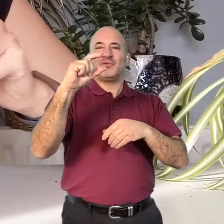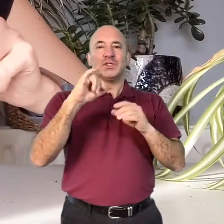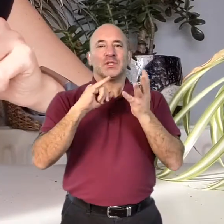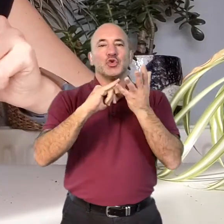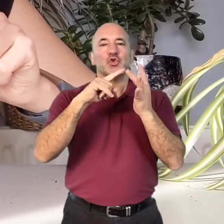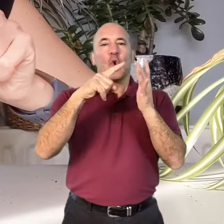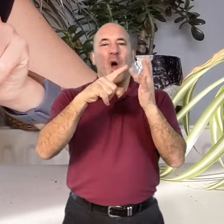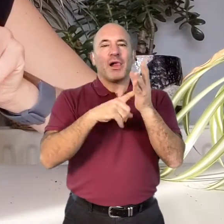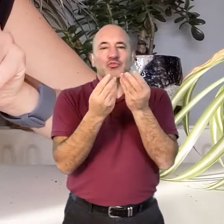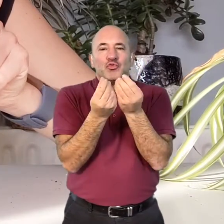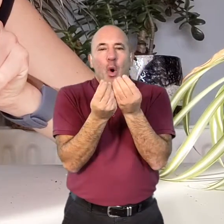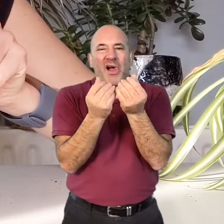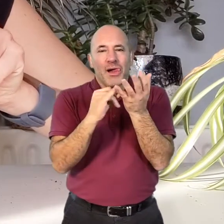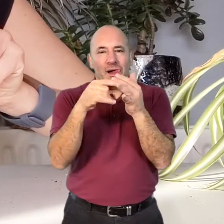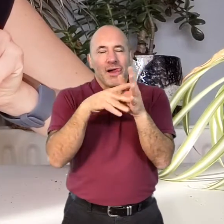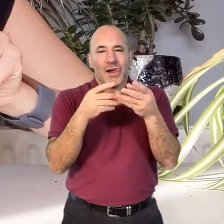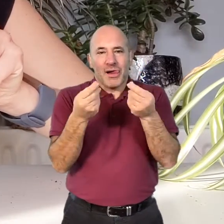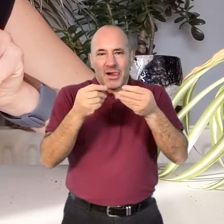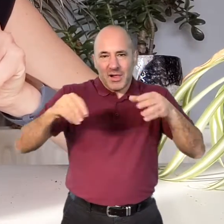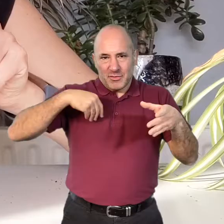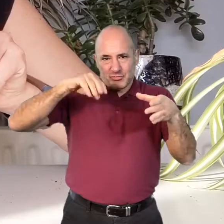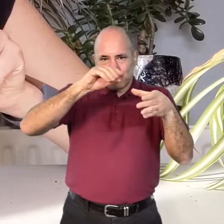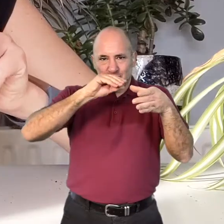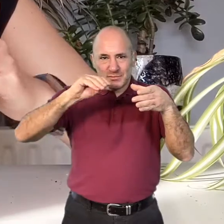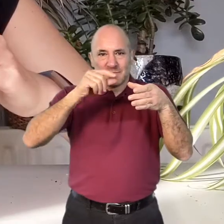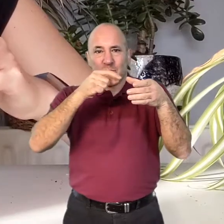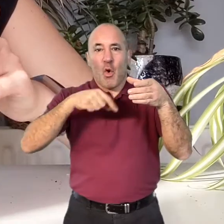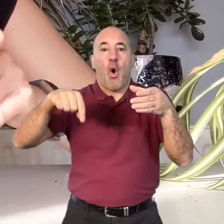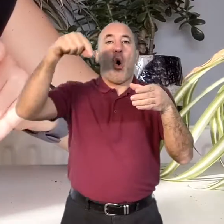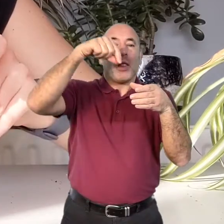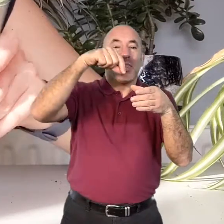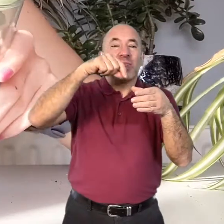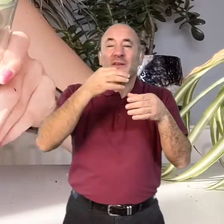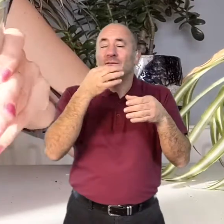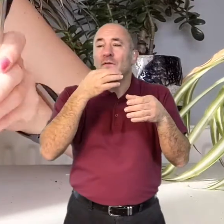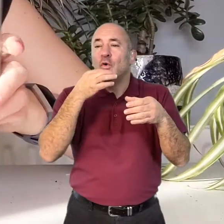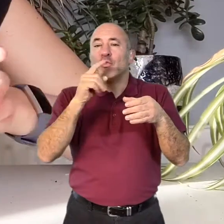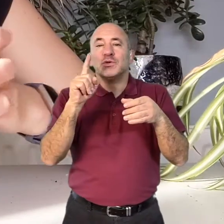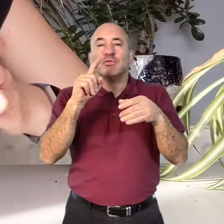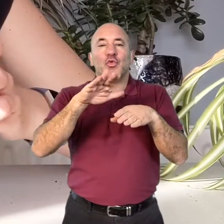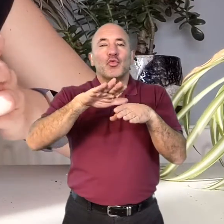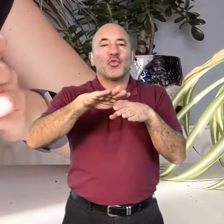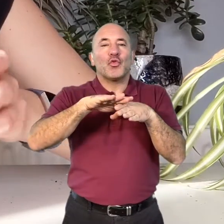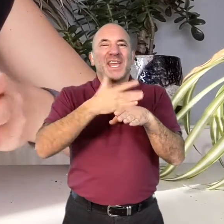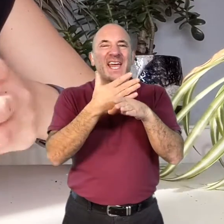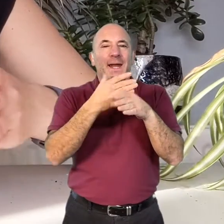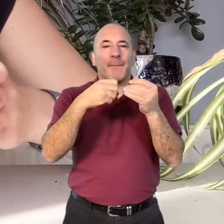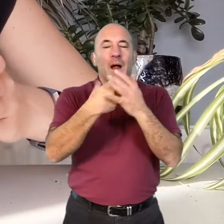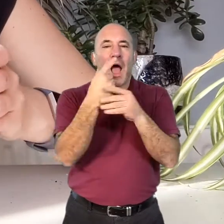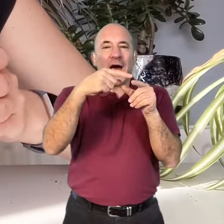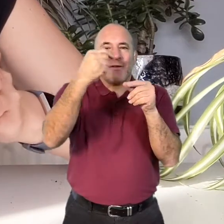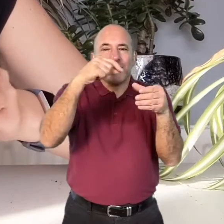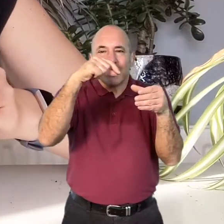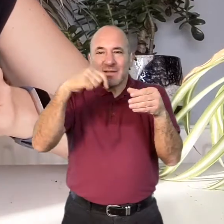that there's a layer of about 2 centimetres of soil, and on top of that I've got a